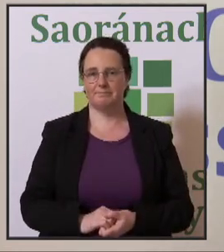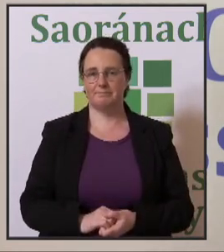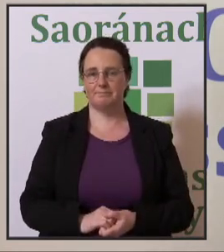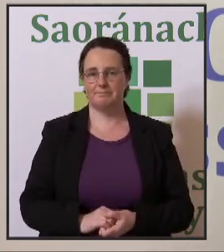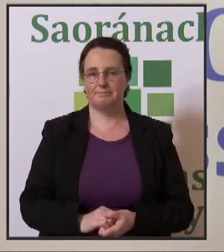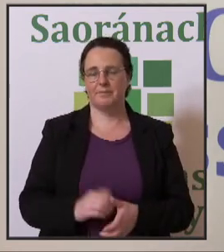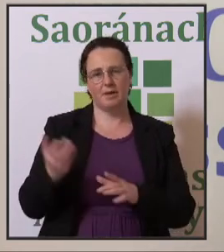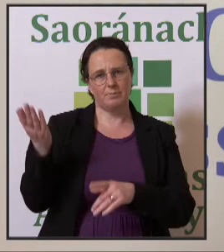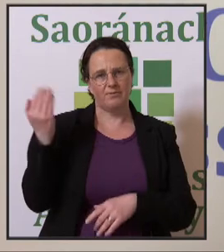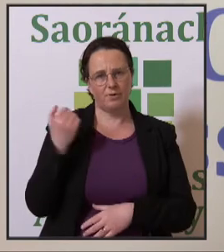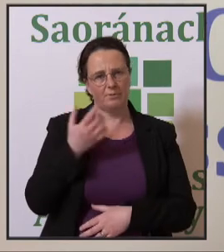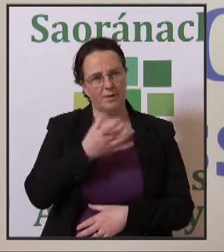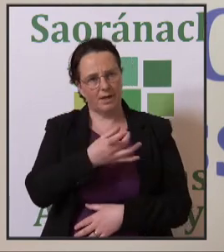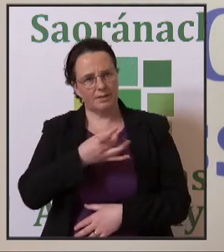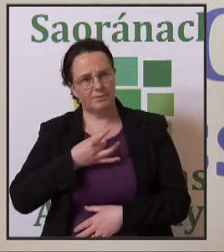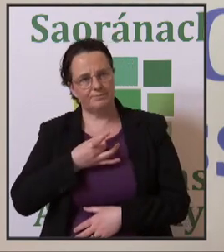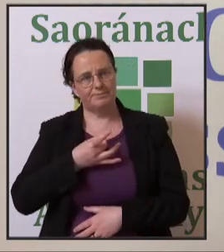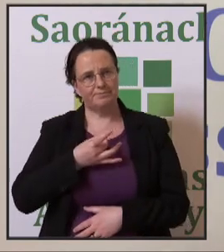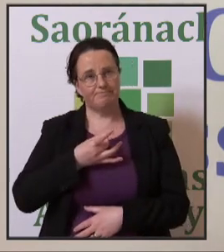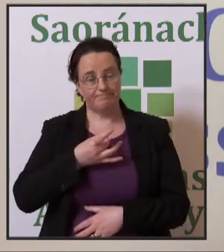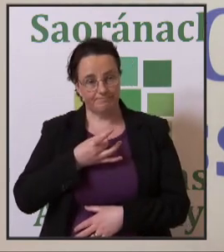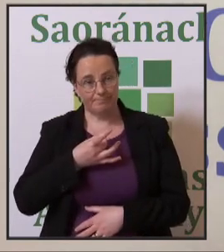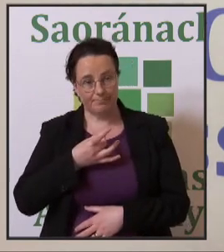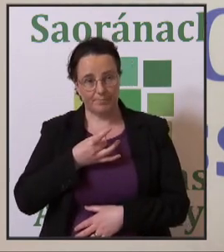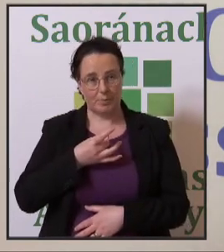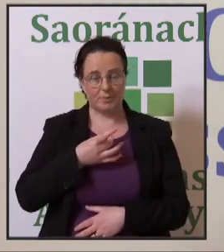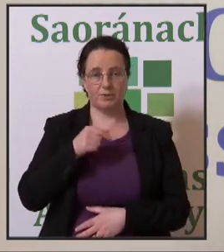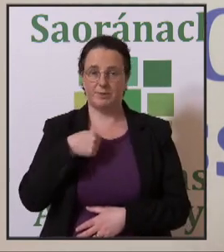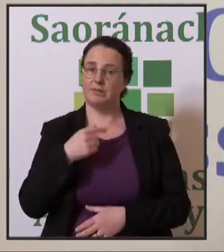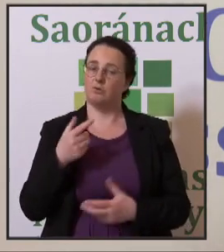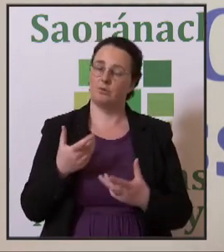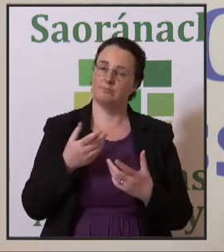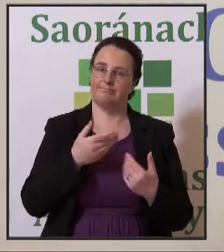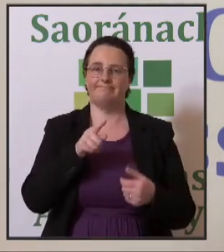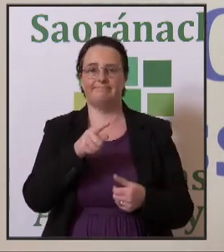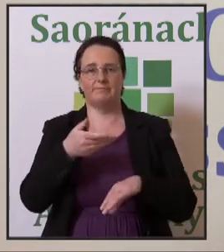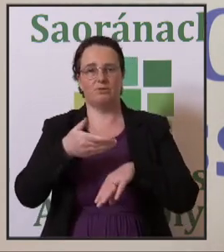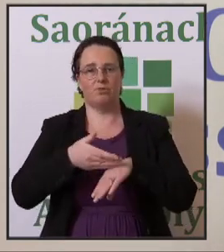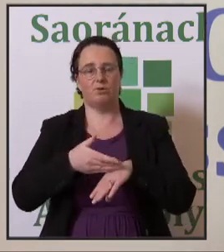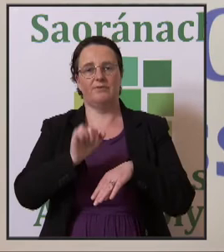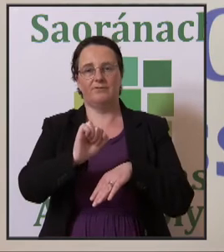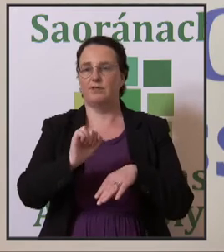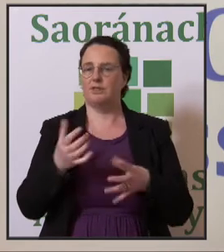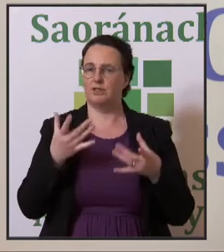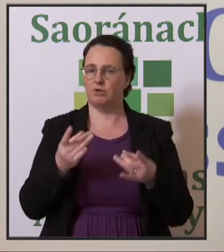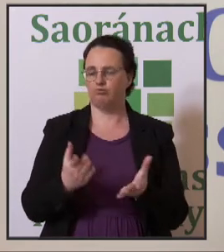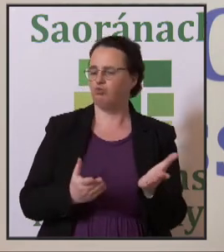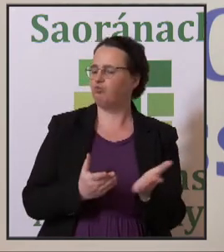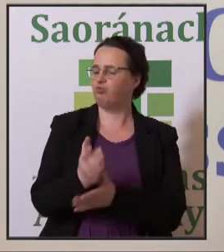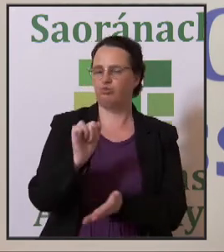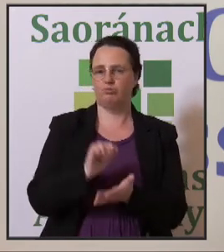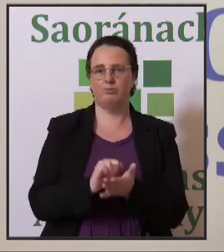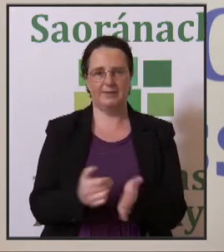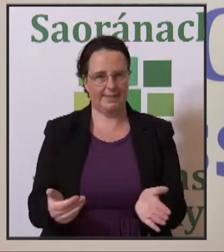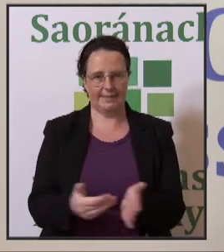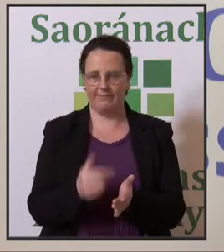When I was asked to consider to be considered for the role of the chair, I accepted without hesitation. I